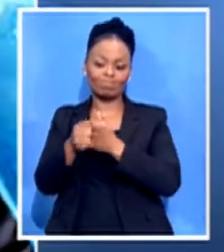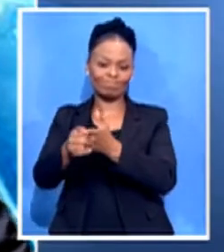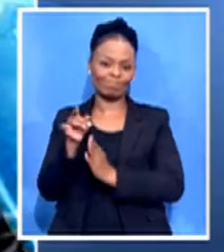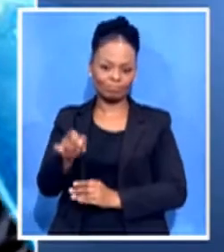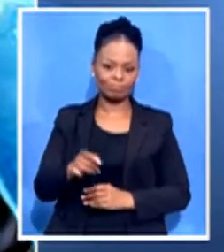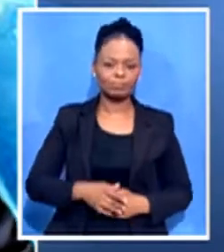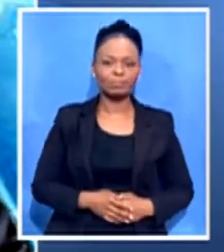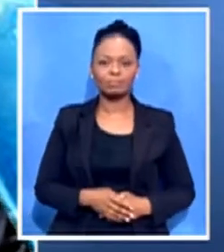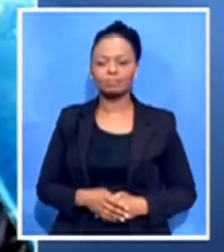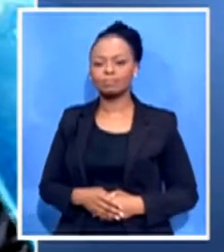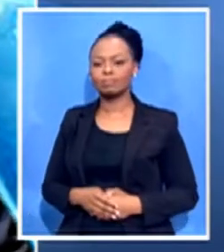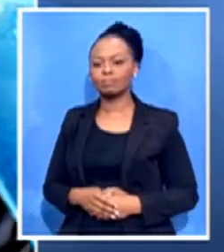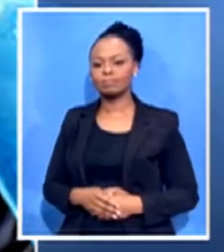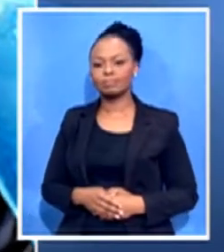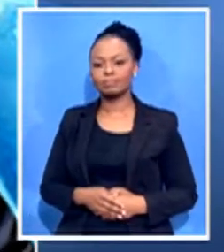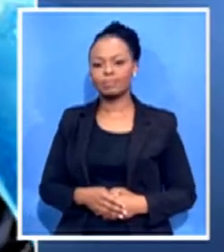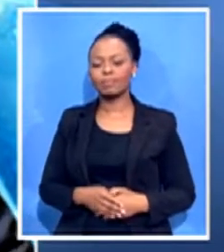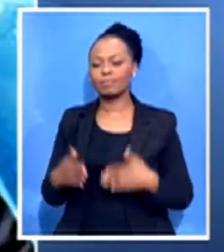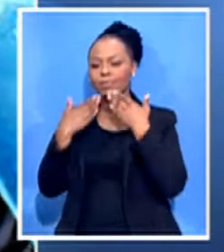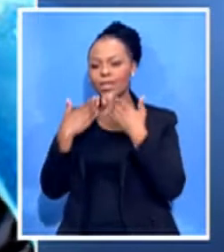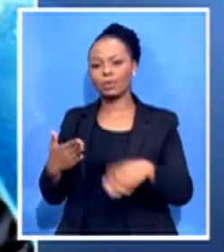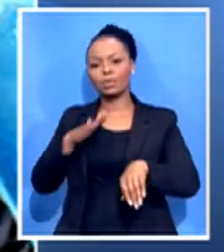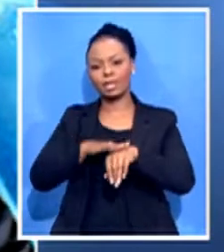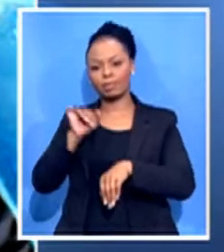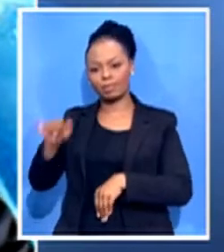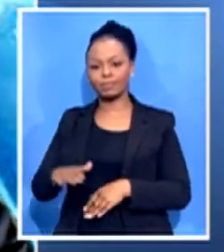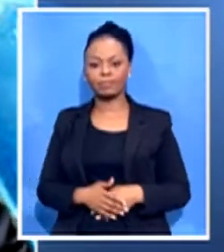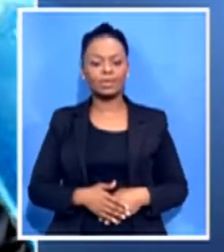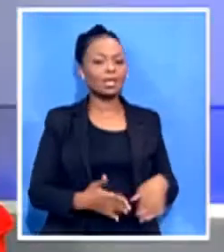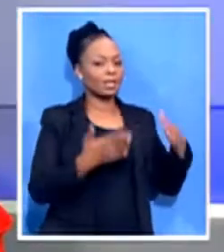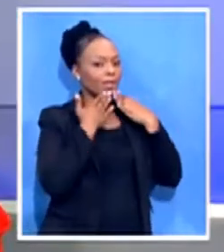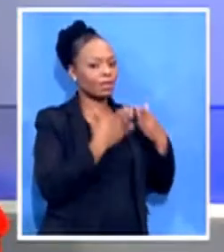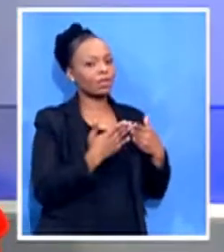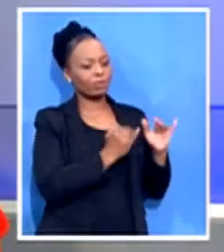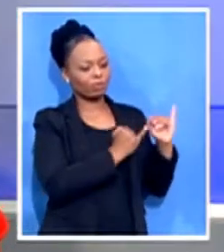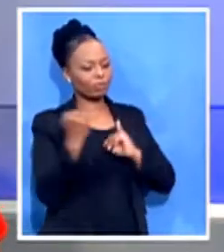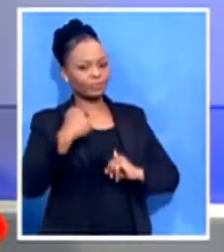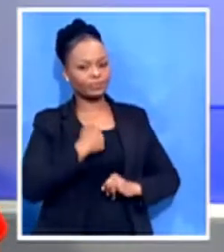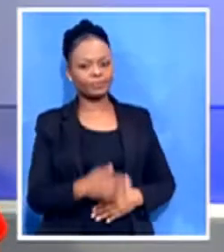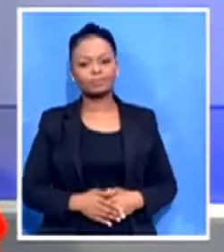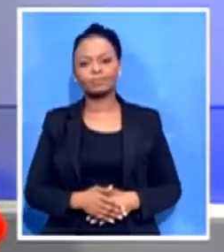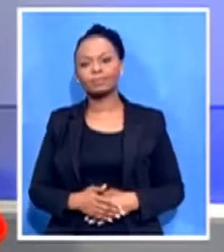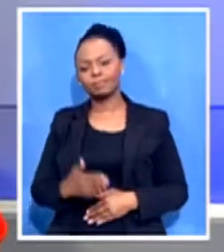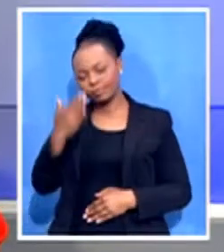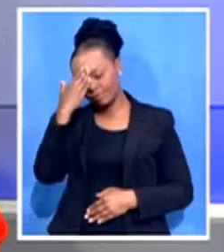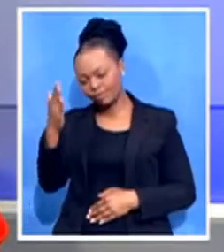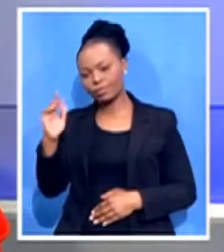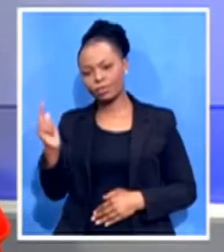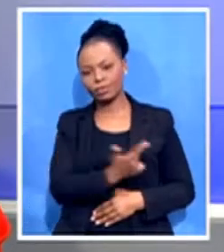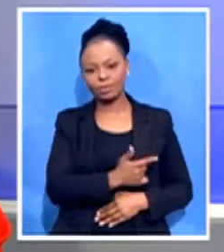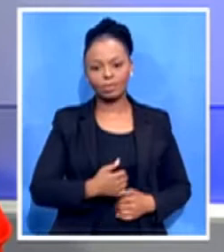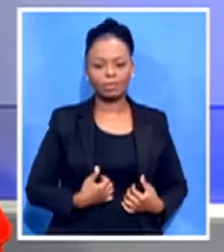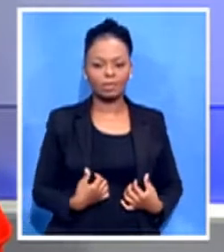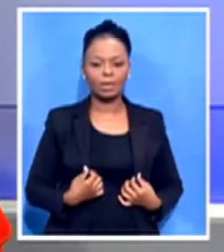Thanks for having me, and good day to your viewers. All right, President Cyril Ramaphosa last night announced that only 10%.